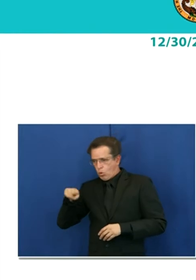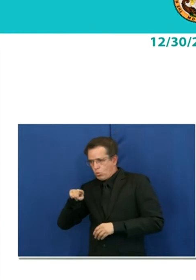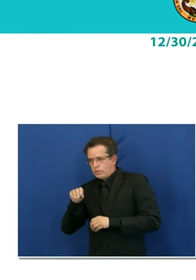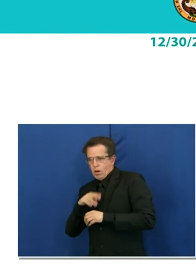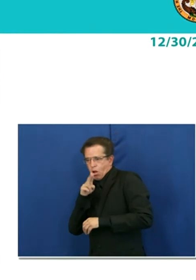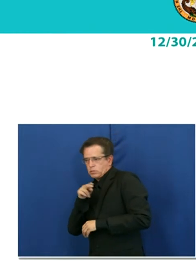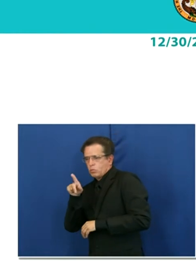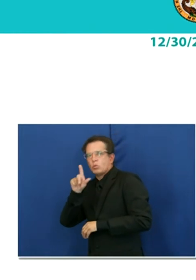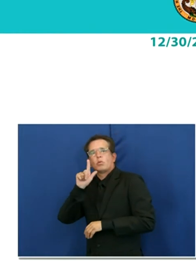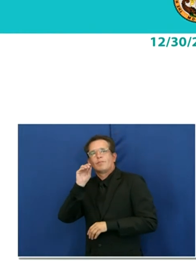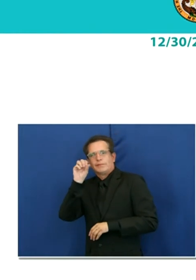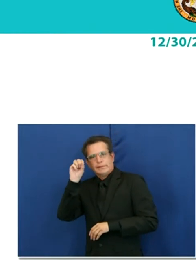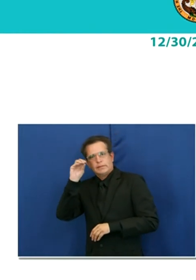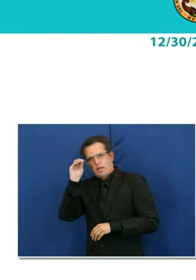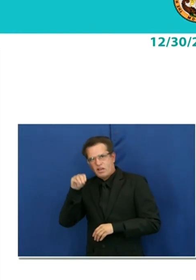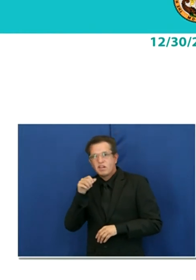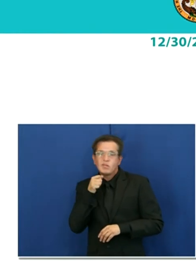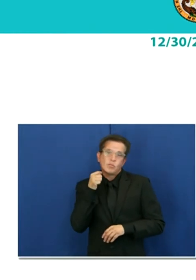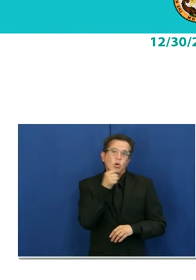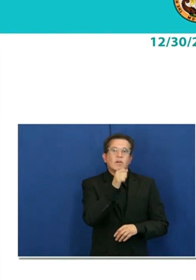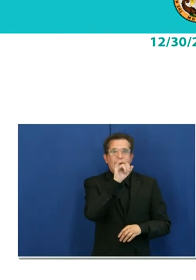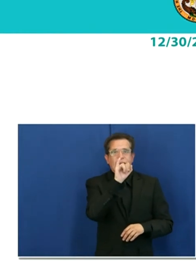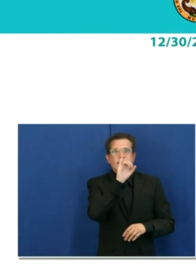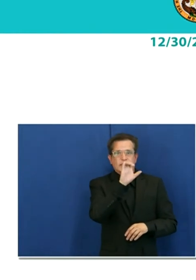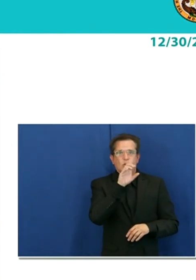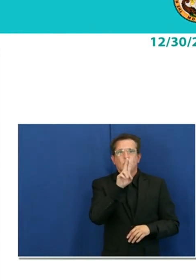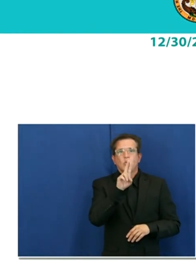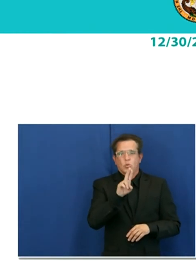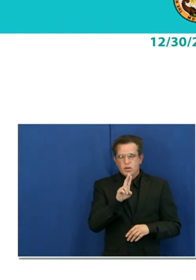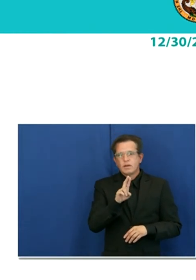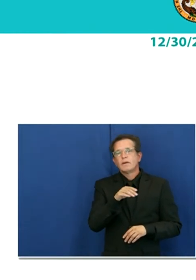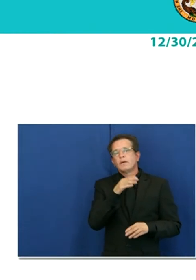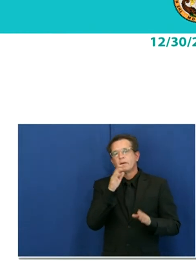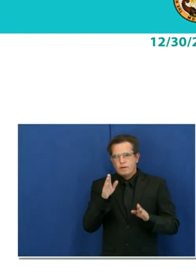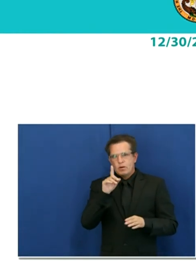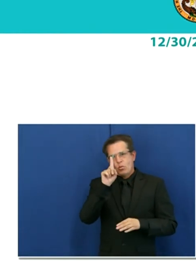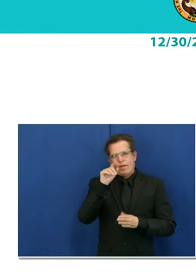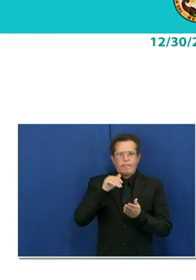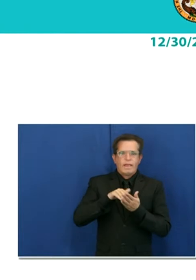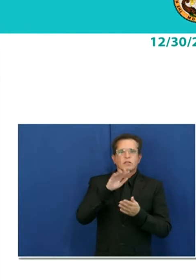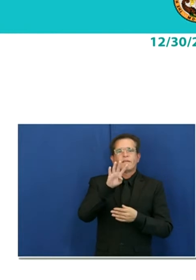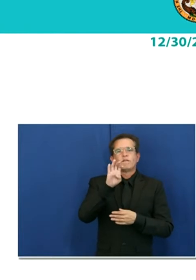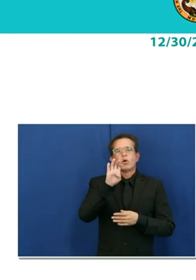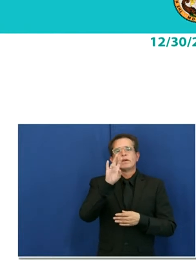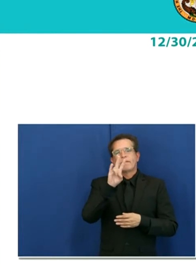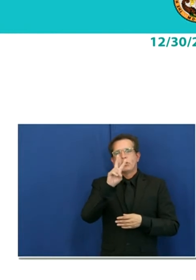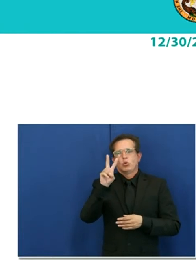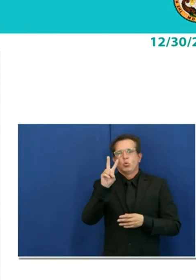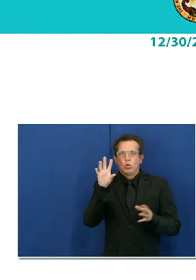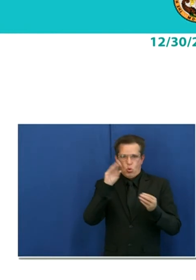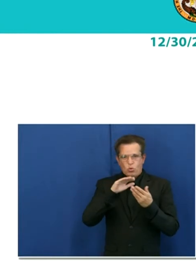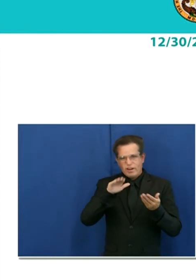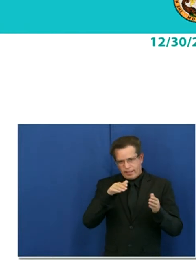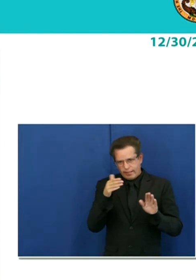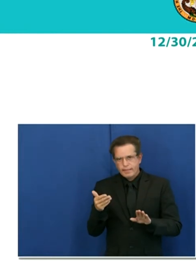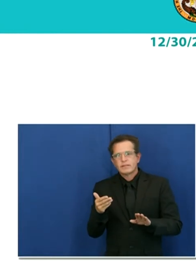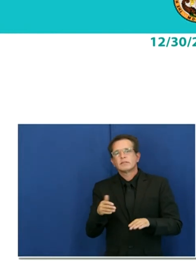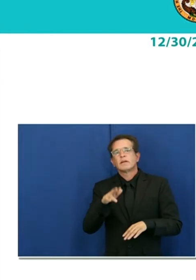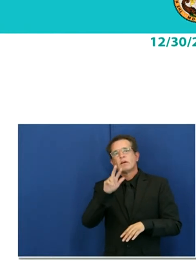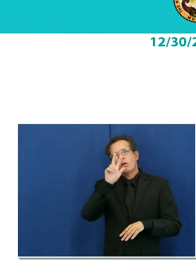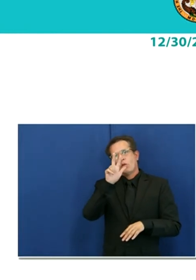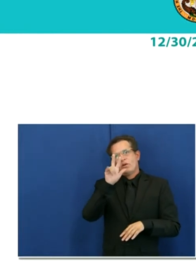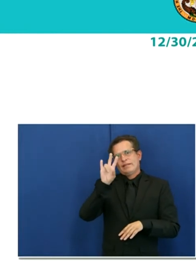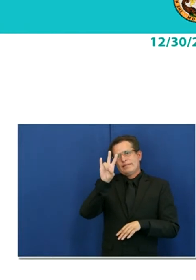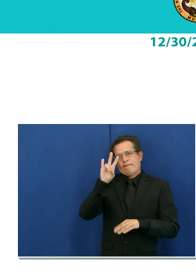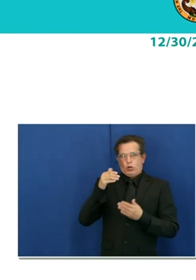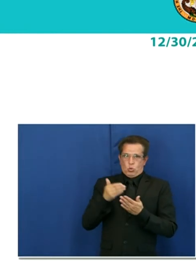The total number of cases includes 1,472 deaths, representing 1% of the total number of cases, with 37 new